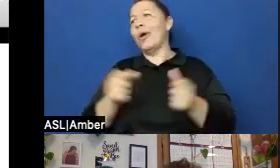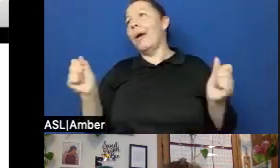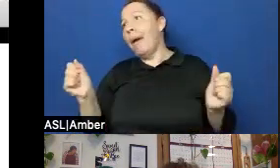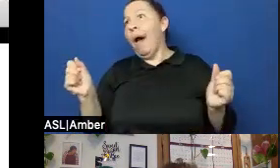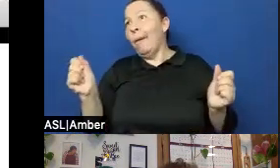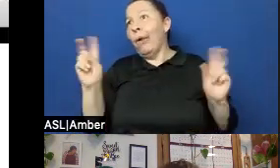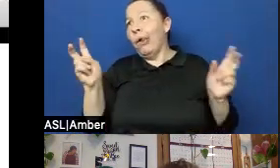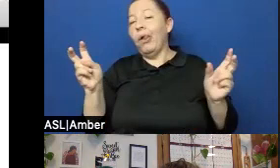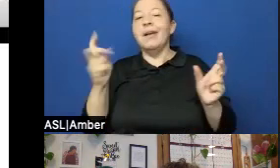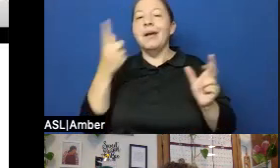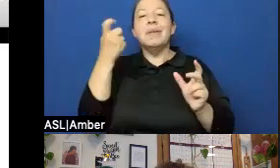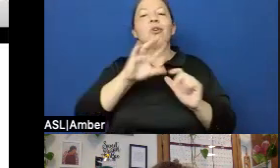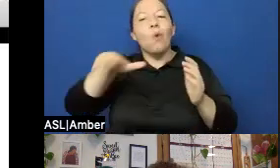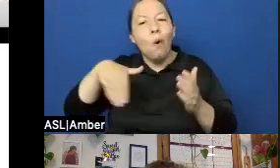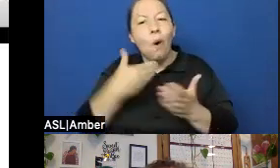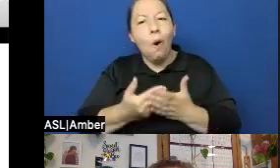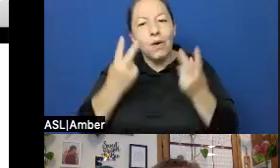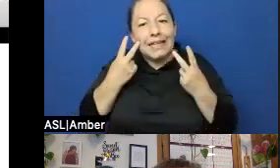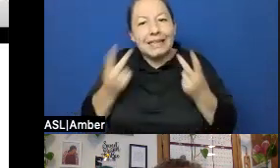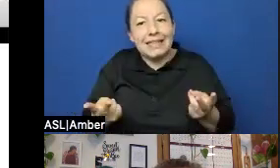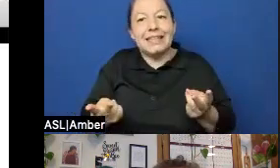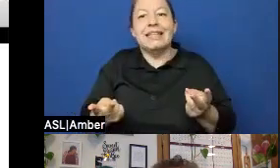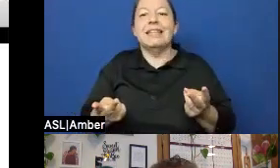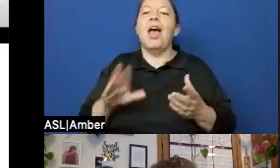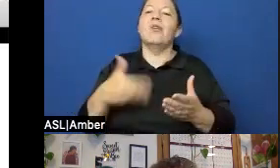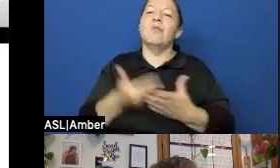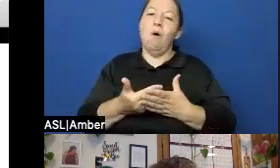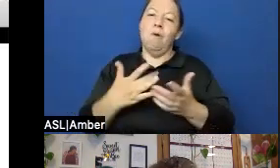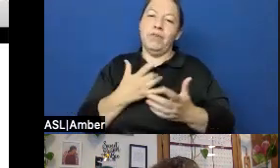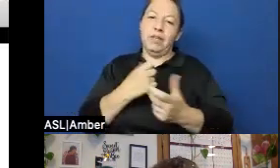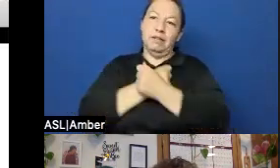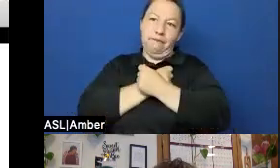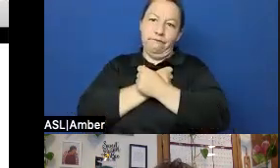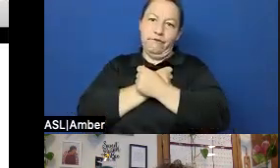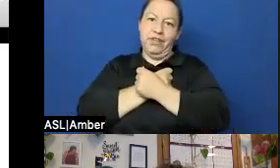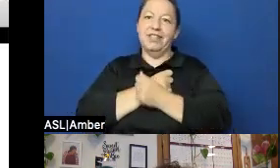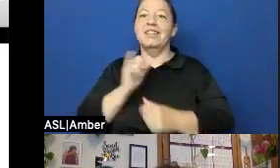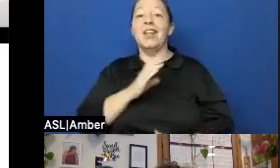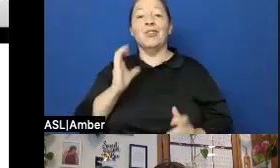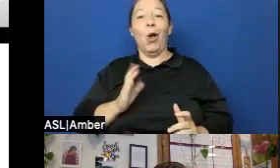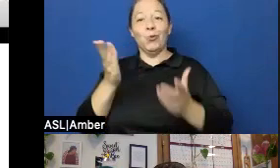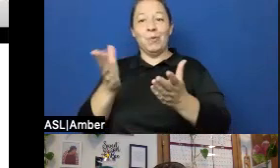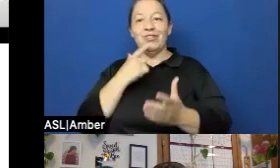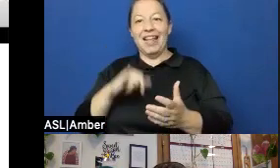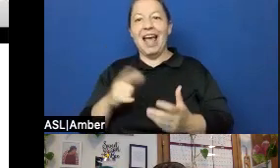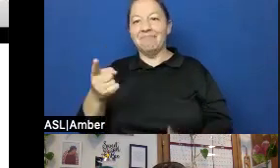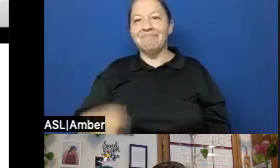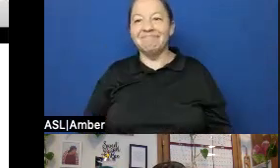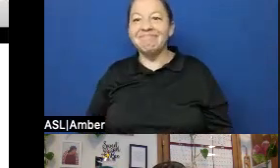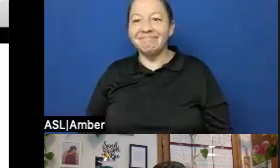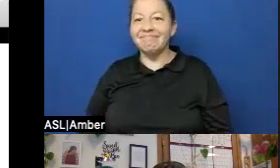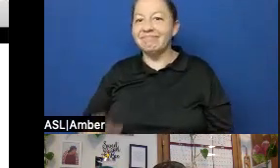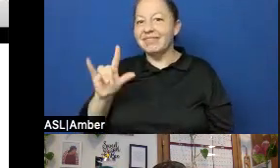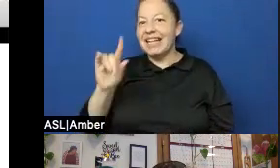is visible and loved. And she was a congresswoman at that time. Oh, Linda's